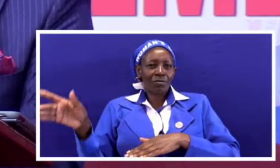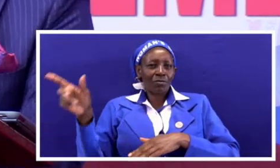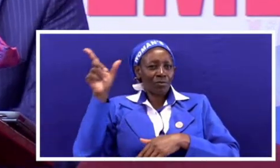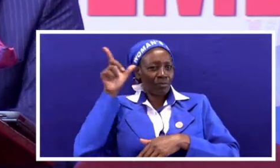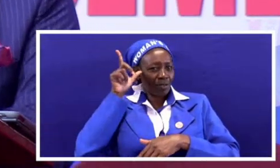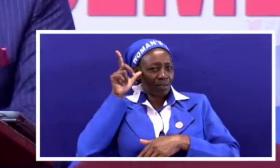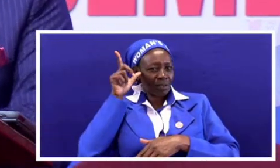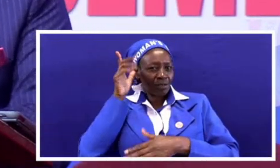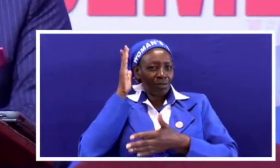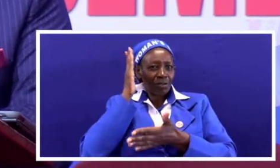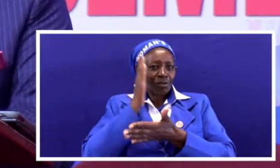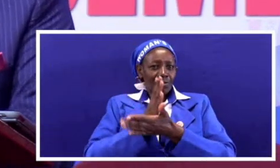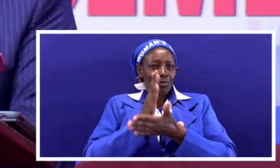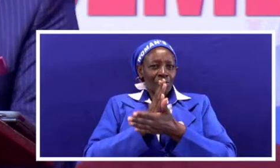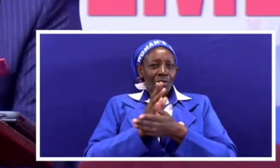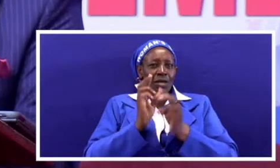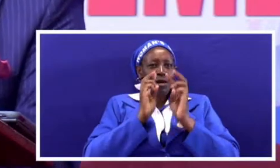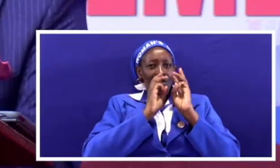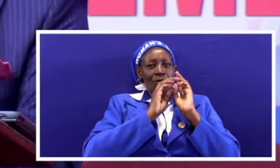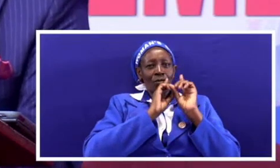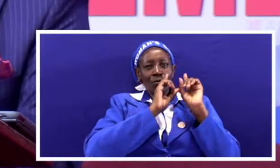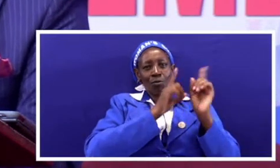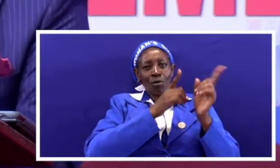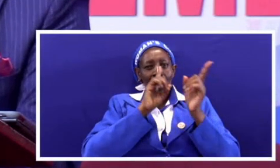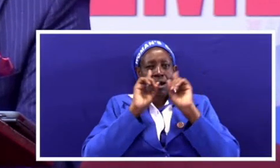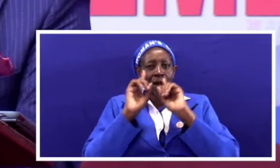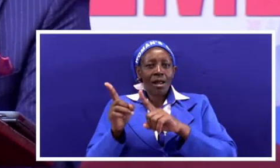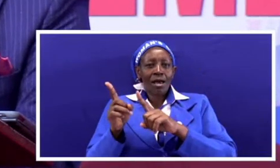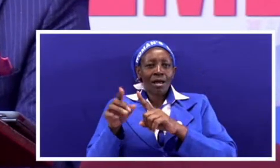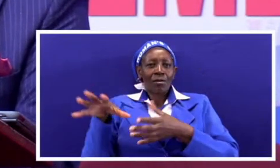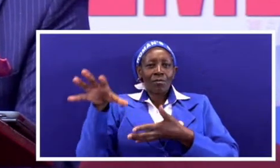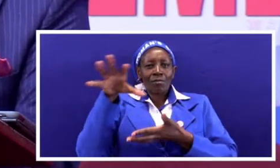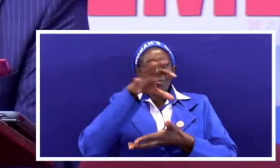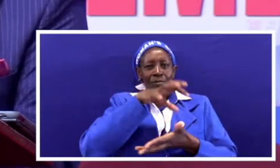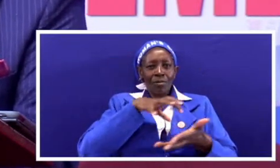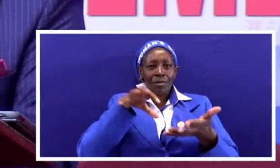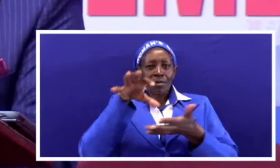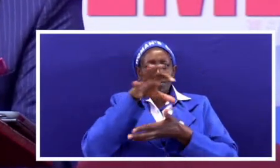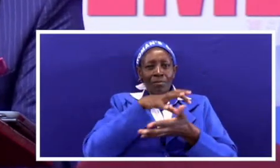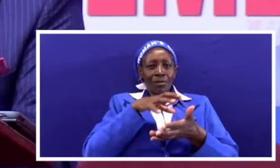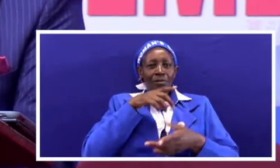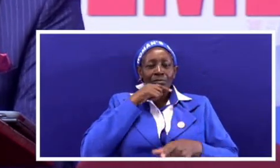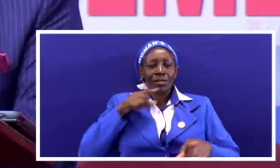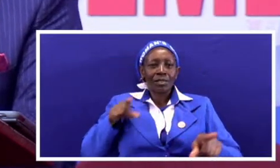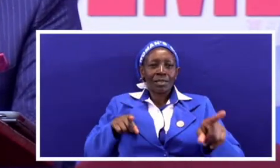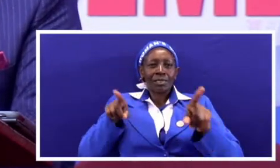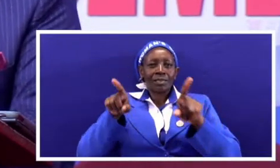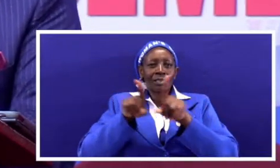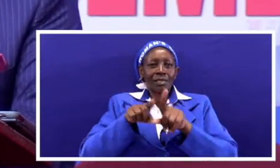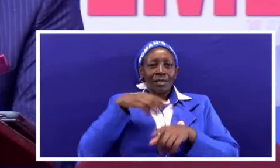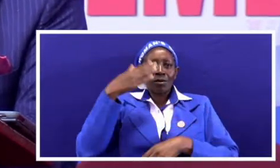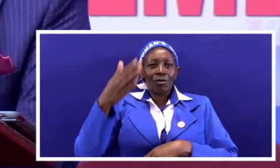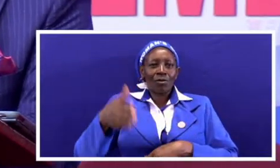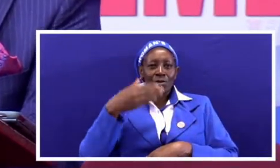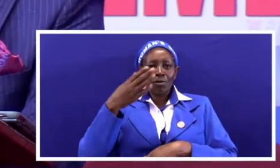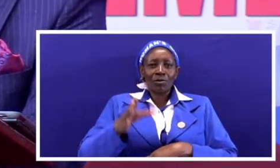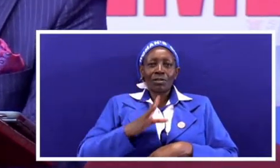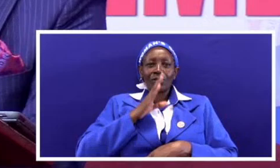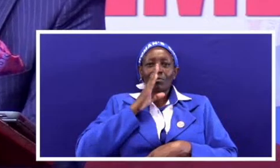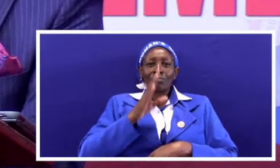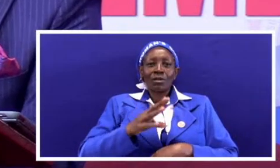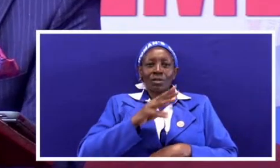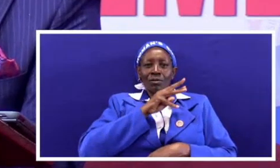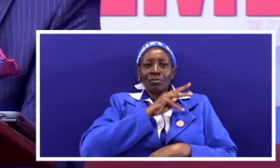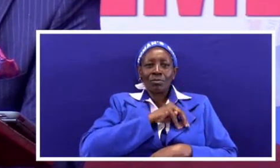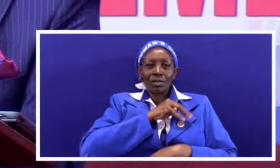and wander off into myths. As for you, brothers and sisters, always be sober-minded,